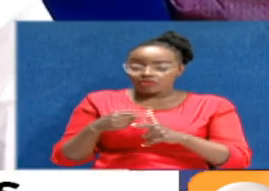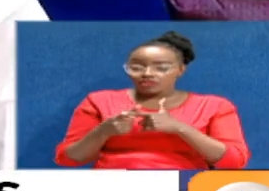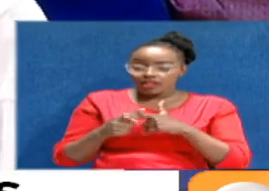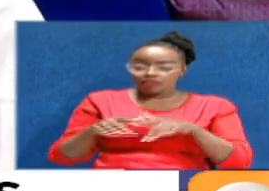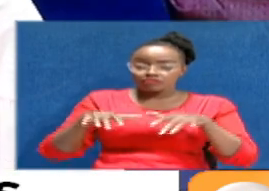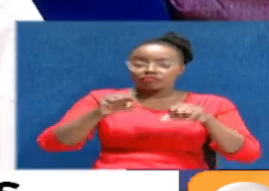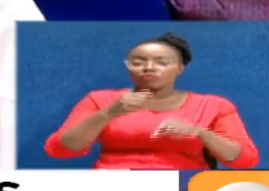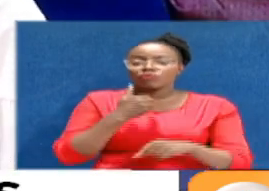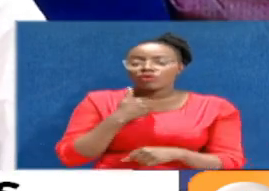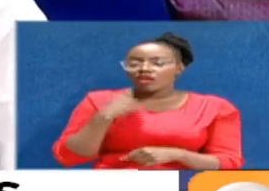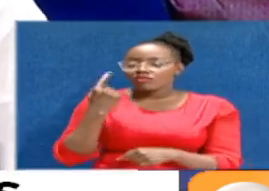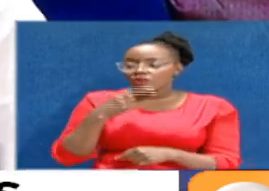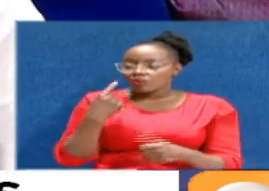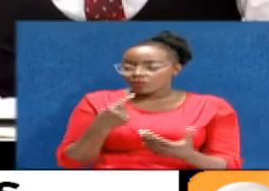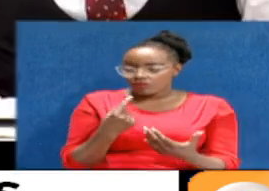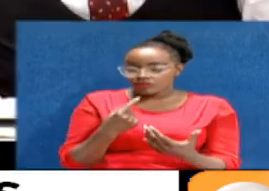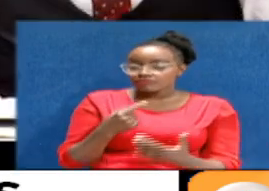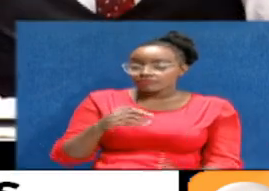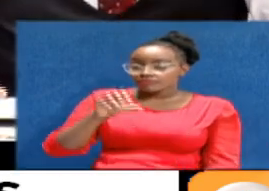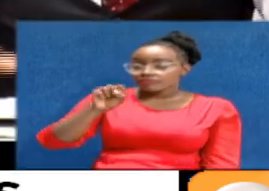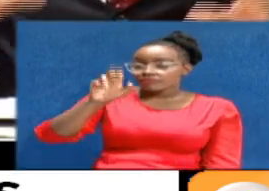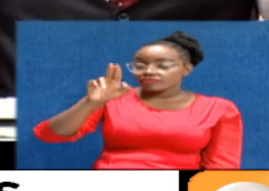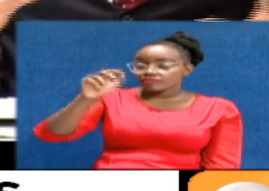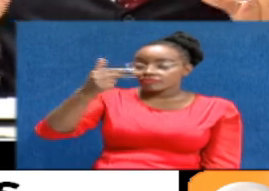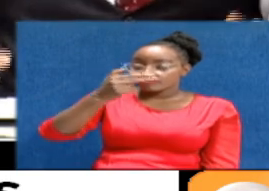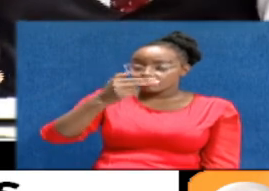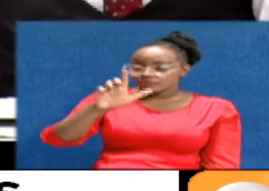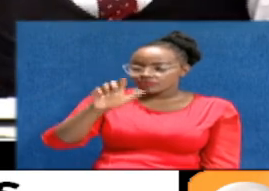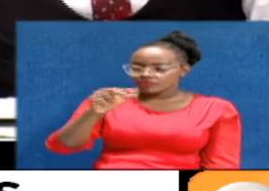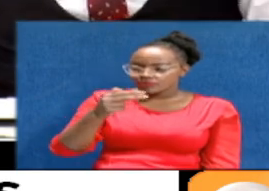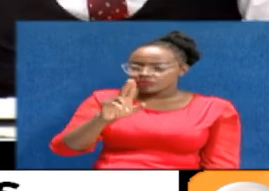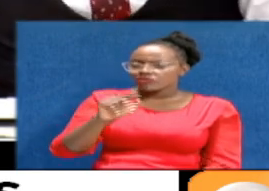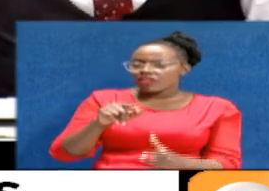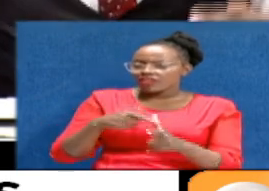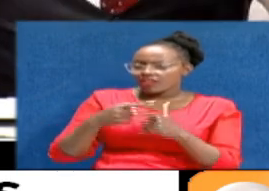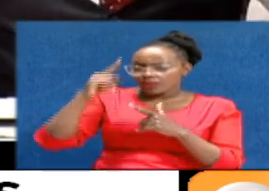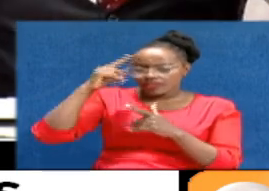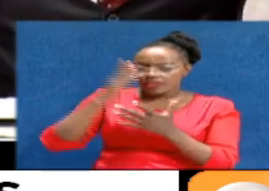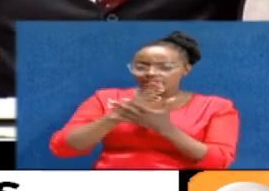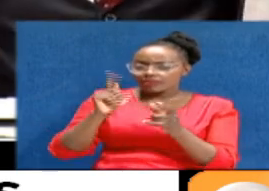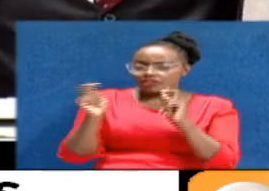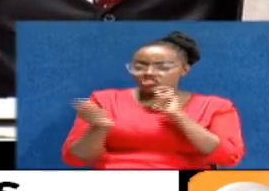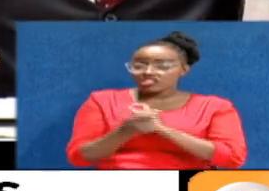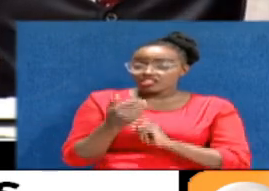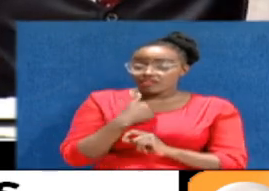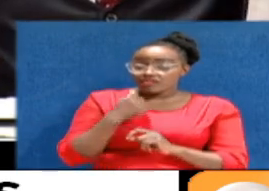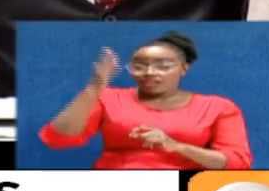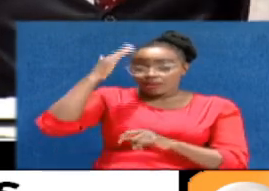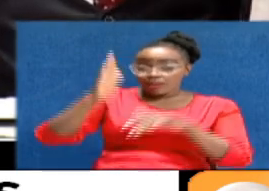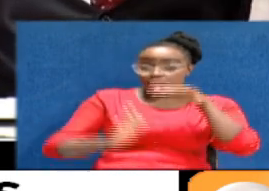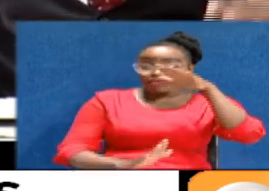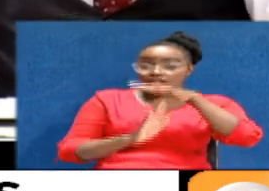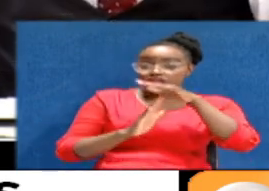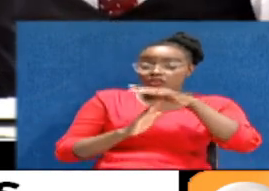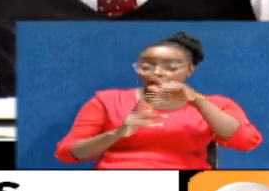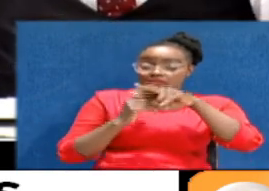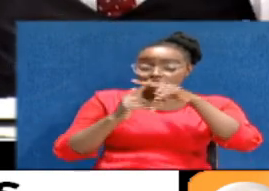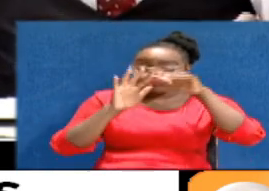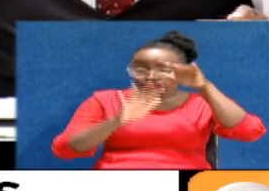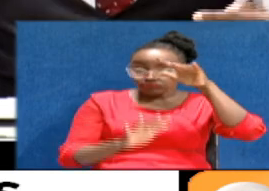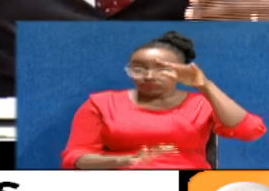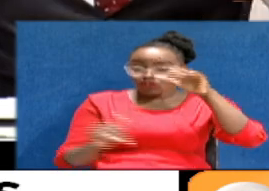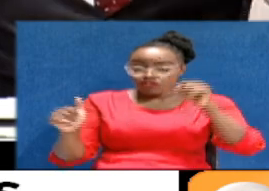comes Mama Suluhu. Yes, Suluhu. And we all think something has changed. Remember, the top runs an entire